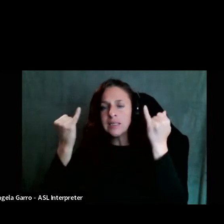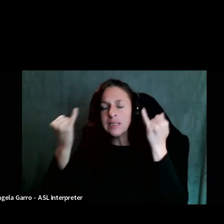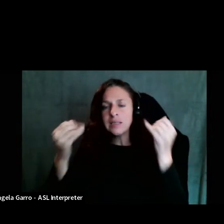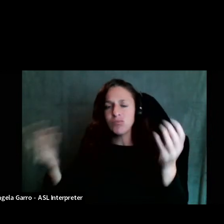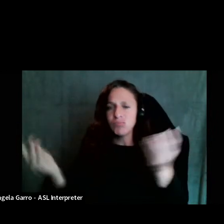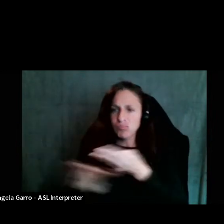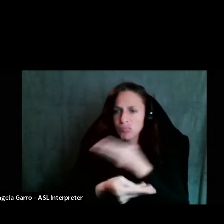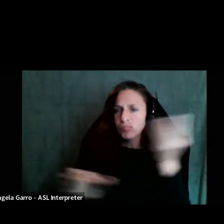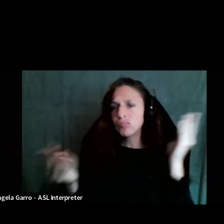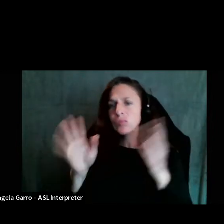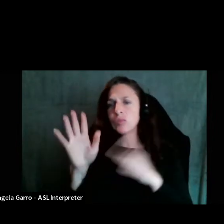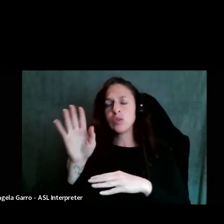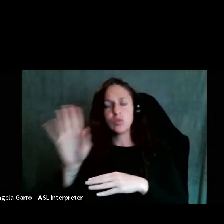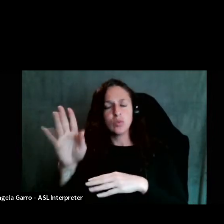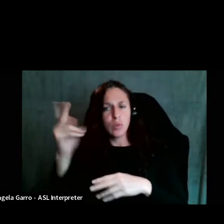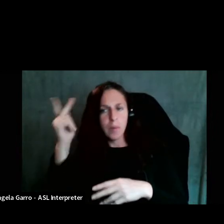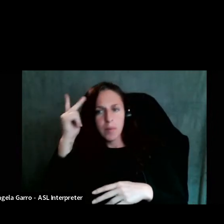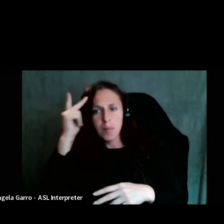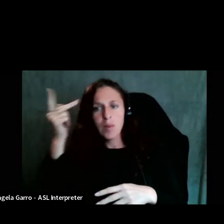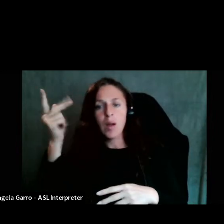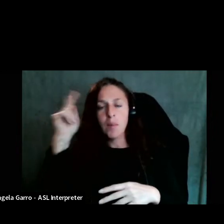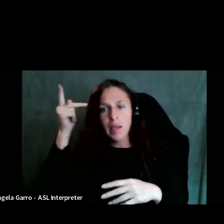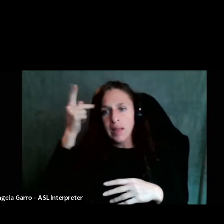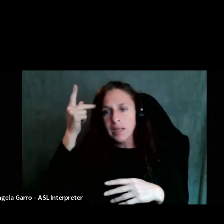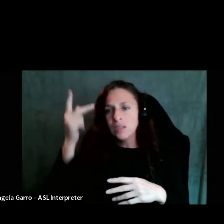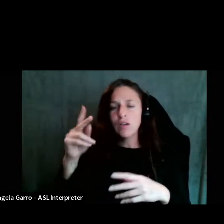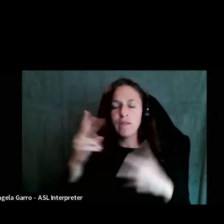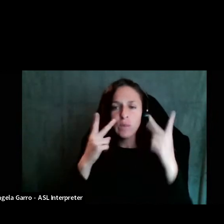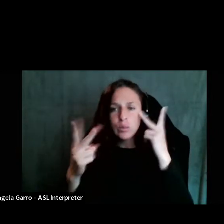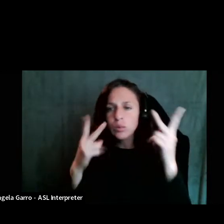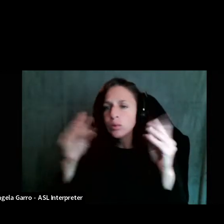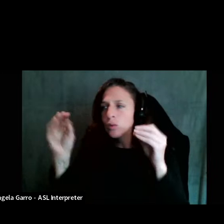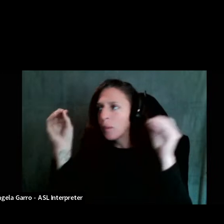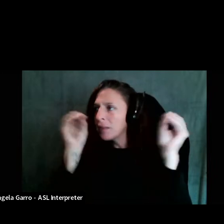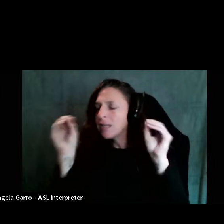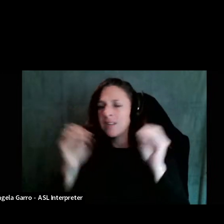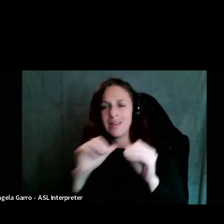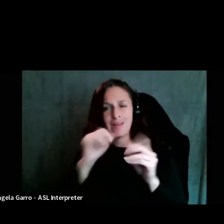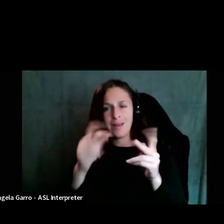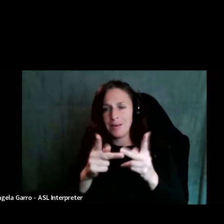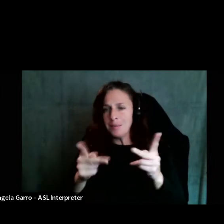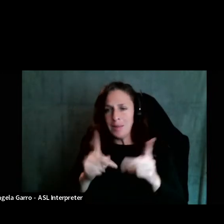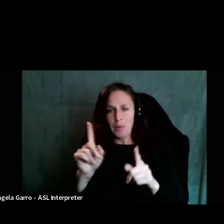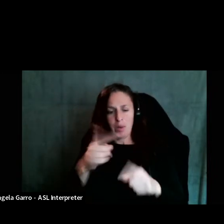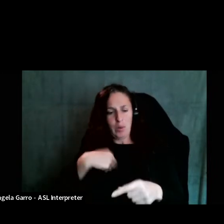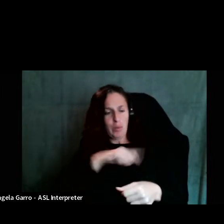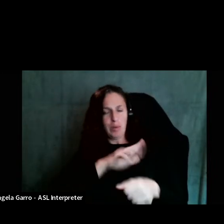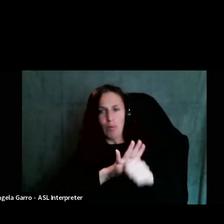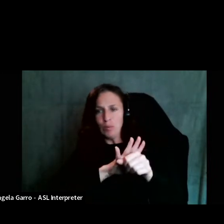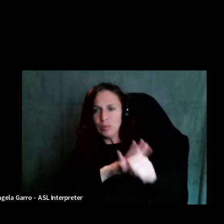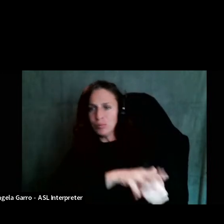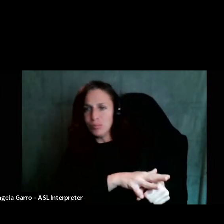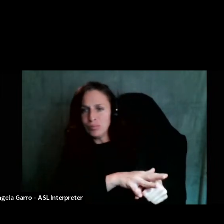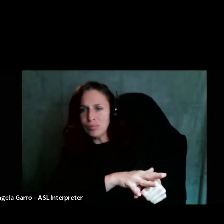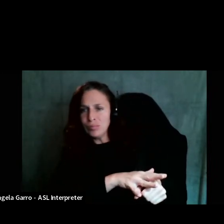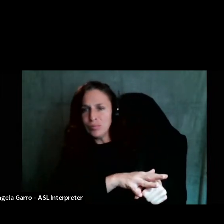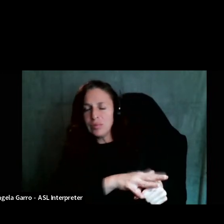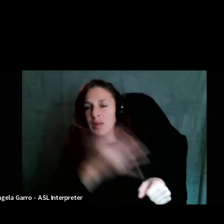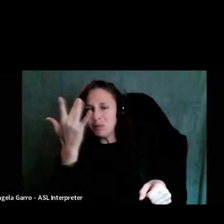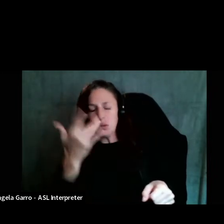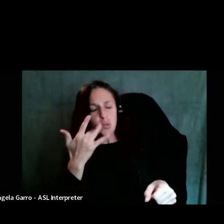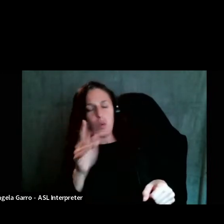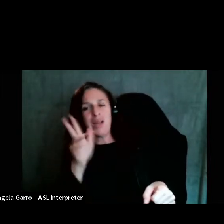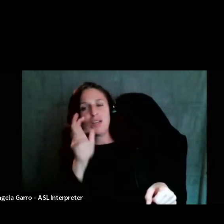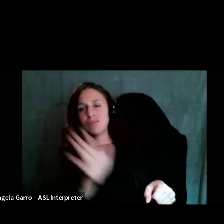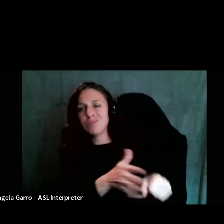political views and opinions. It should not be a place where they should be suppressed because we don't like to have them heard.